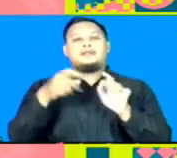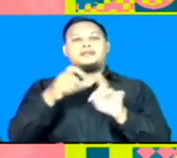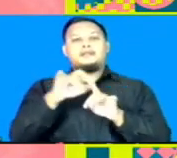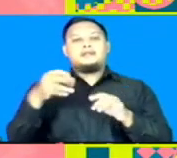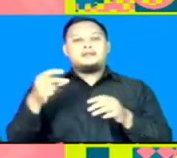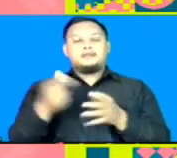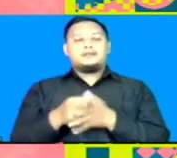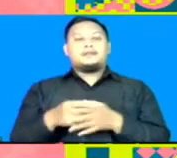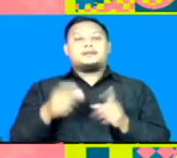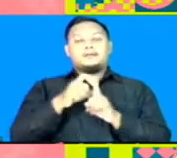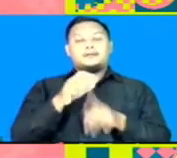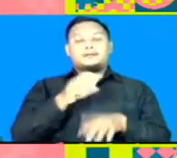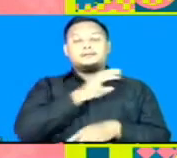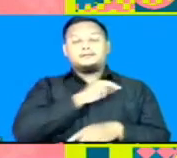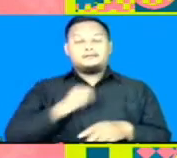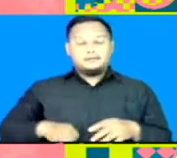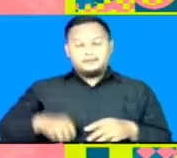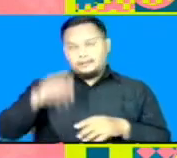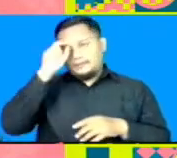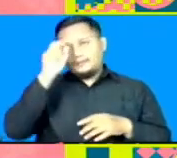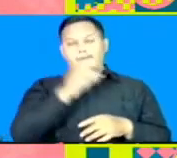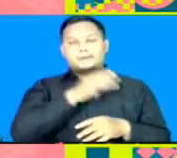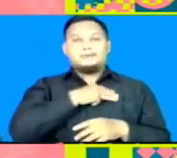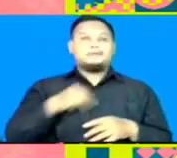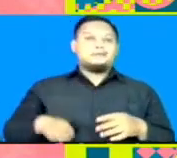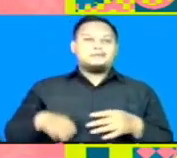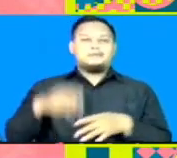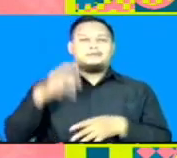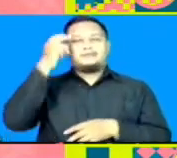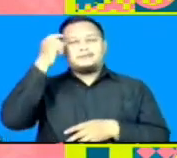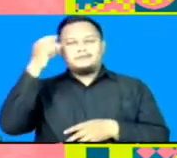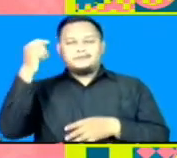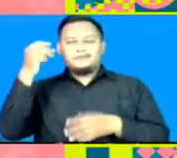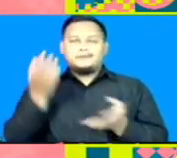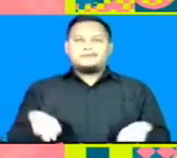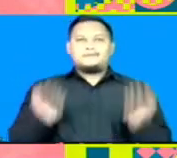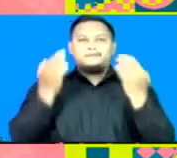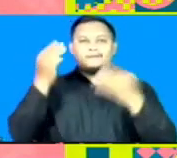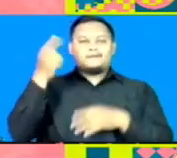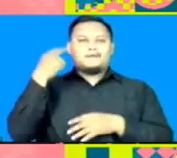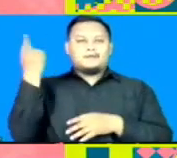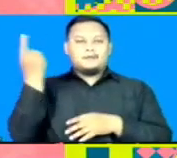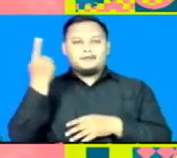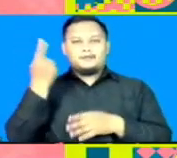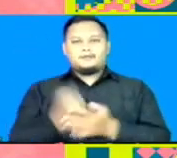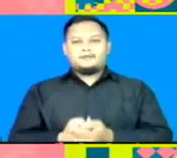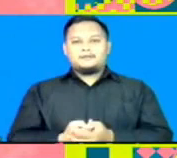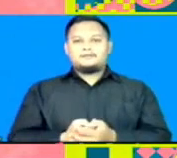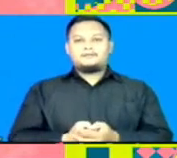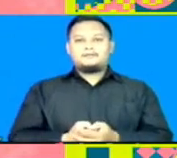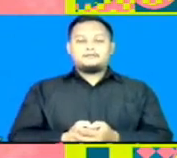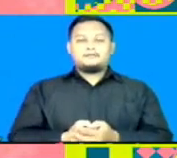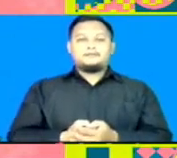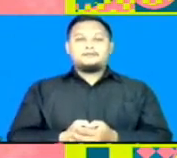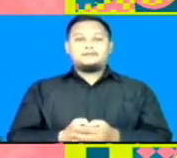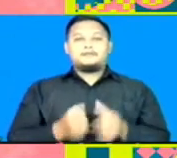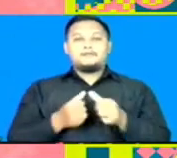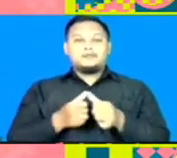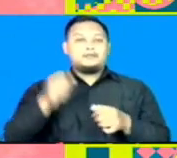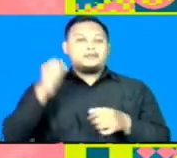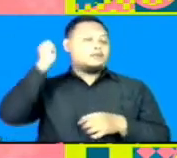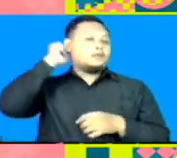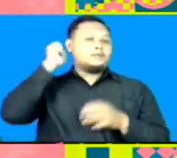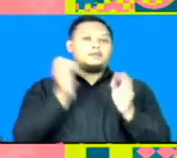Ministry for National Development Planning of Indonesia, Pak Makarims Bibisono, Ibu Alisa Wahid, Ibu